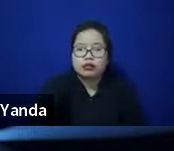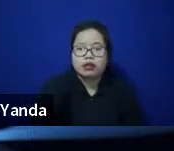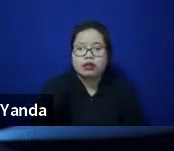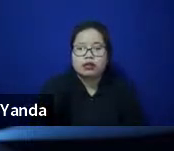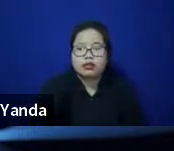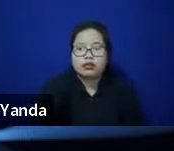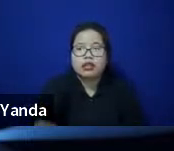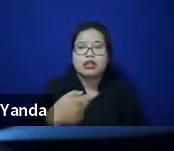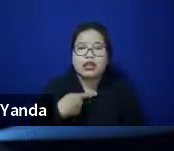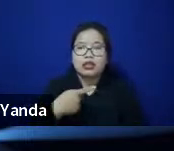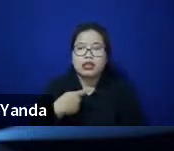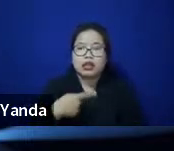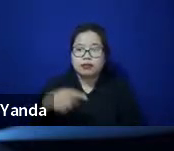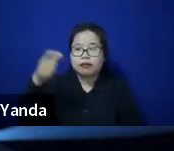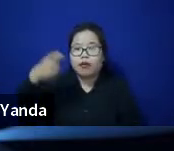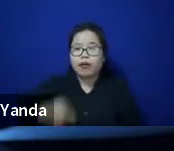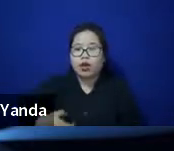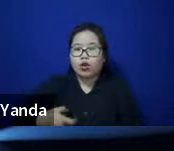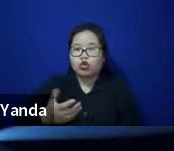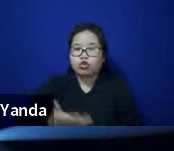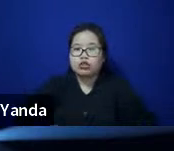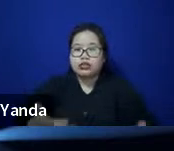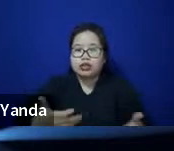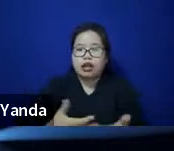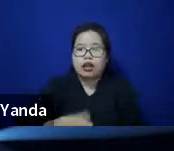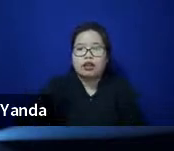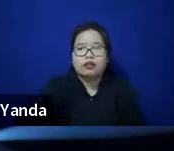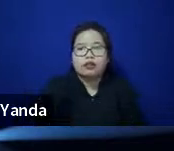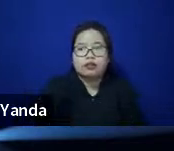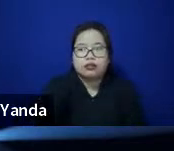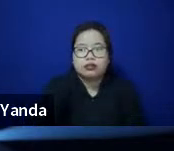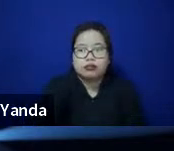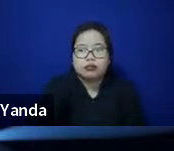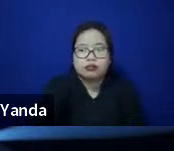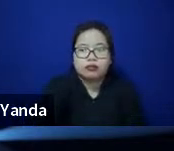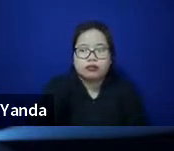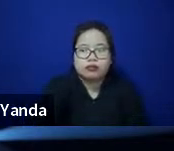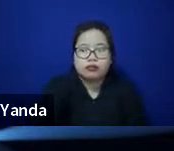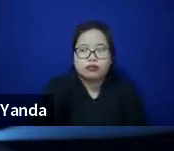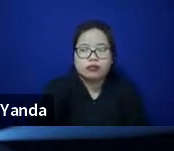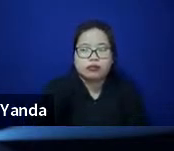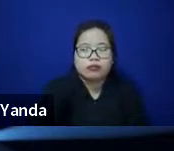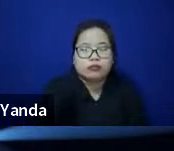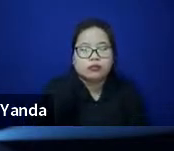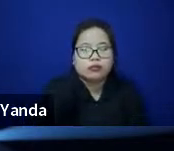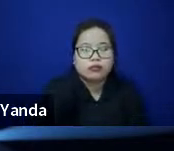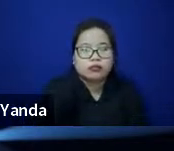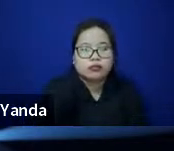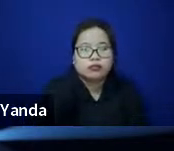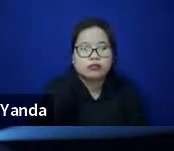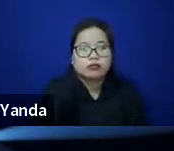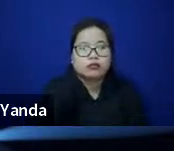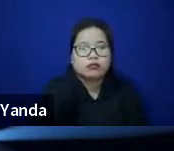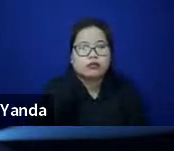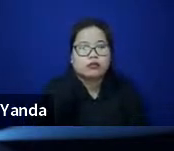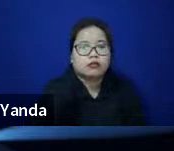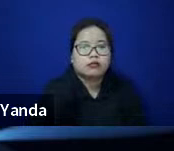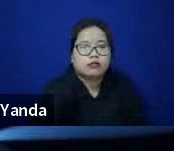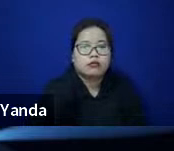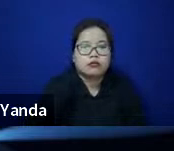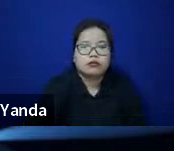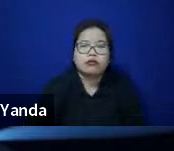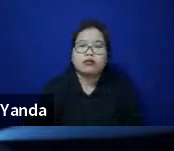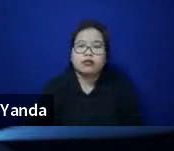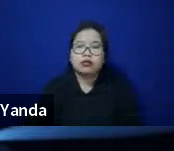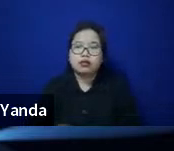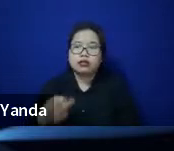live on a deserted island. We need people. We need each other.